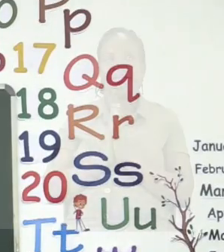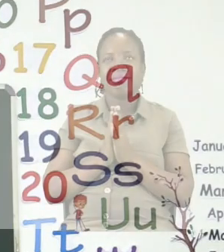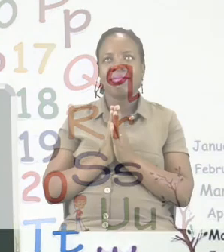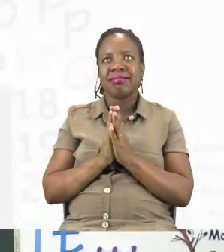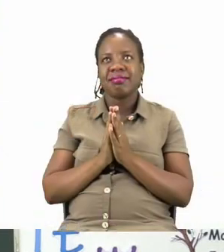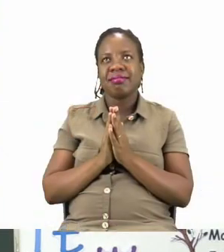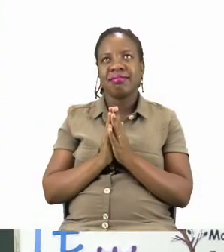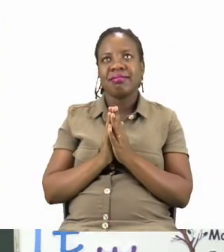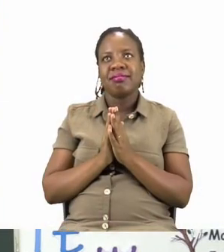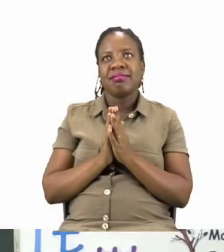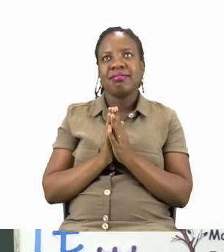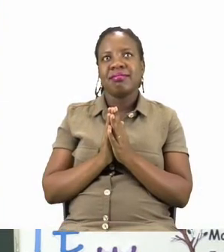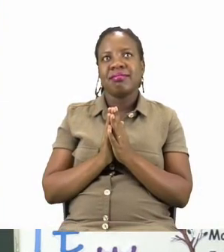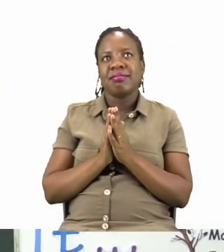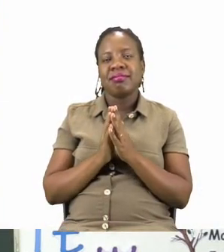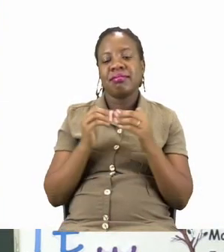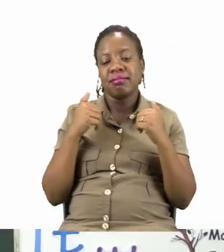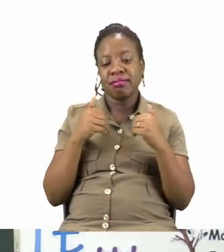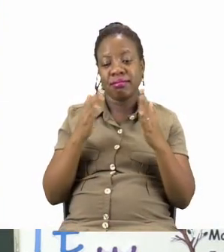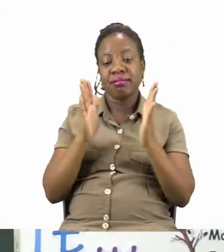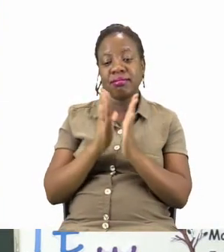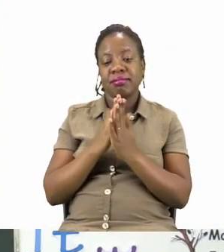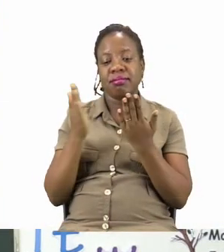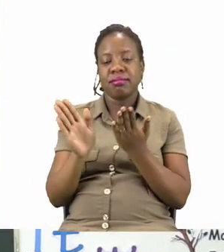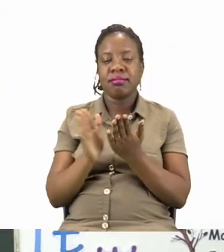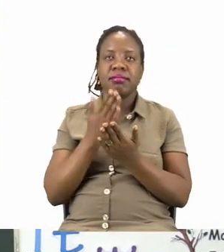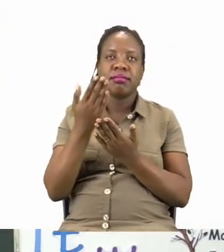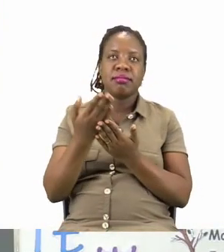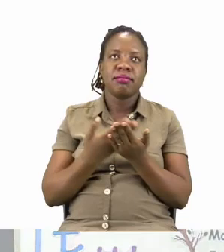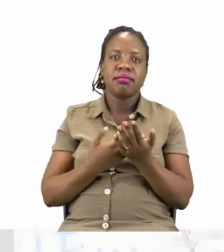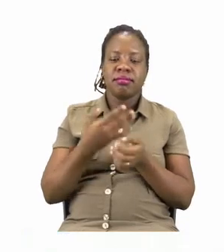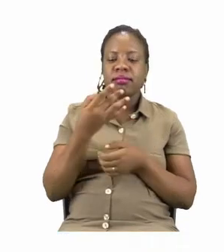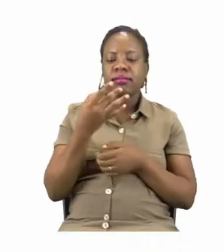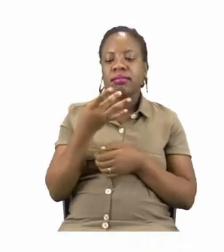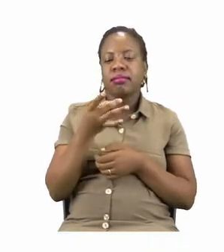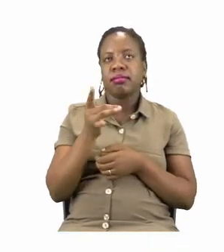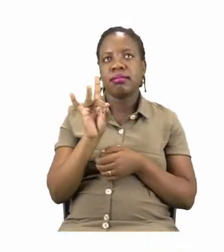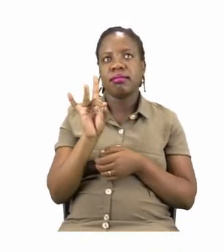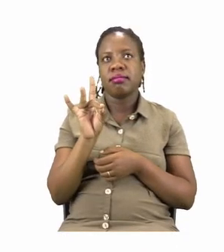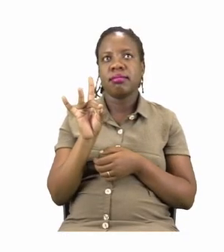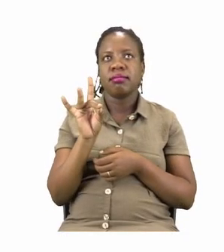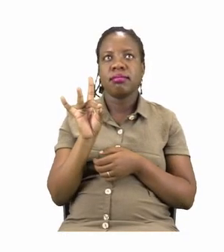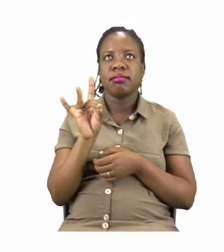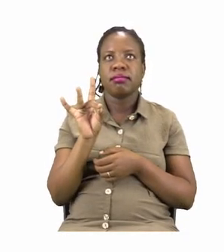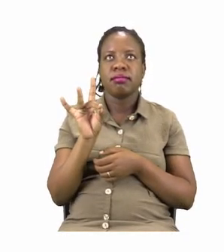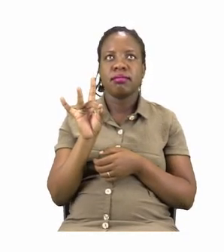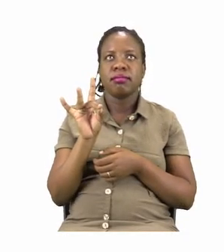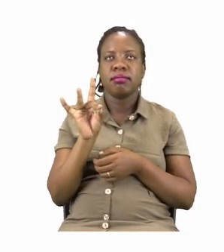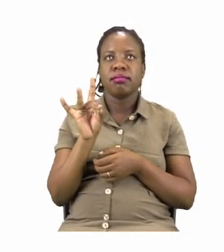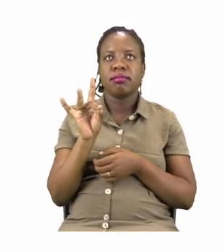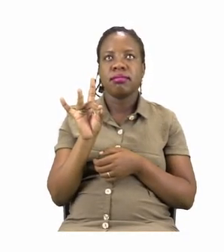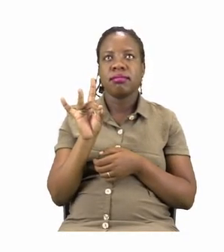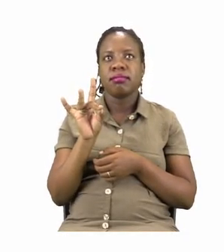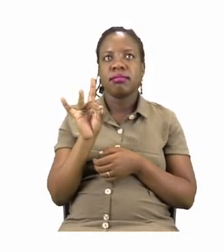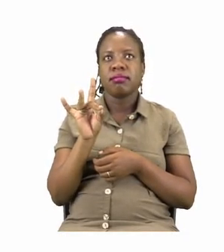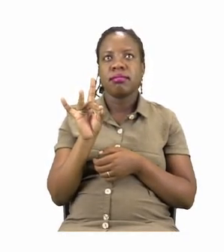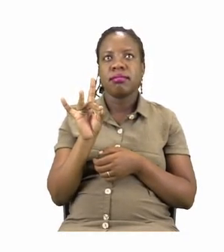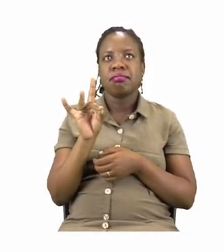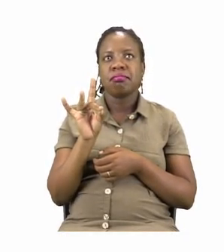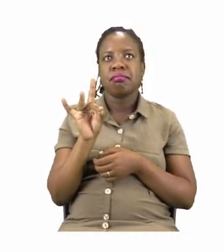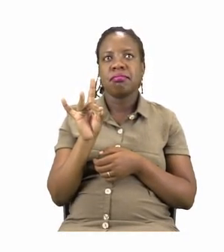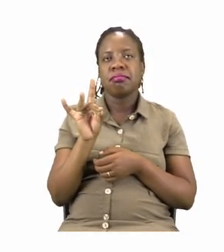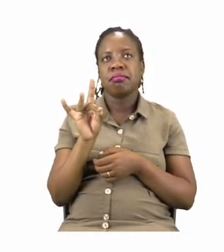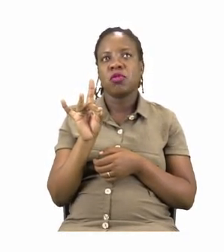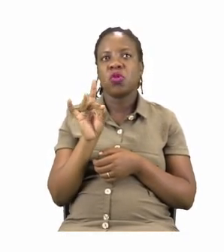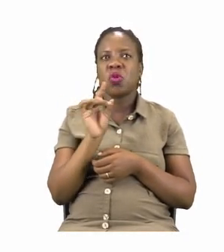Let's start this part of our lesson on page 8. Now here we are going to do